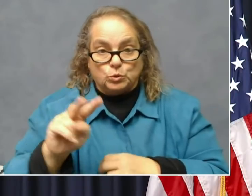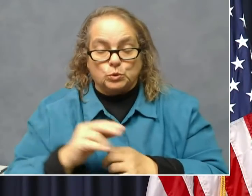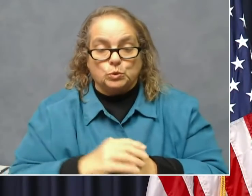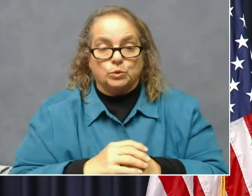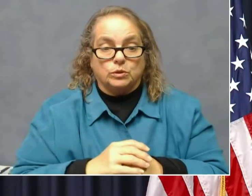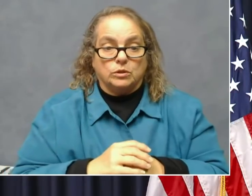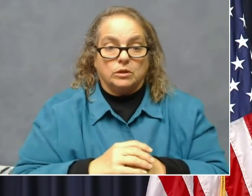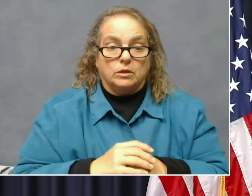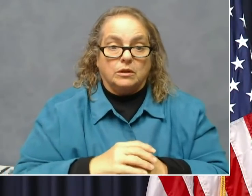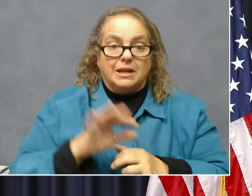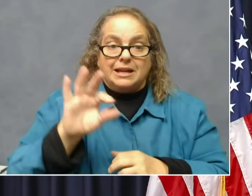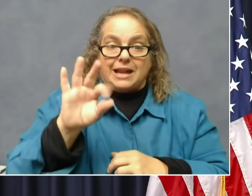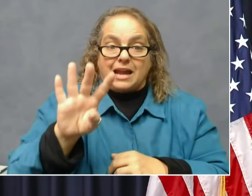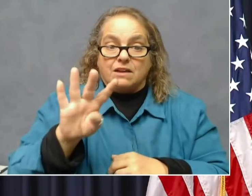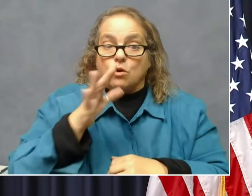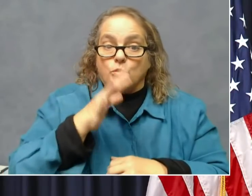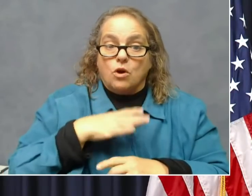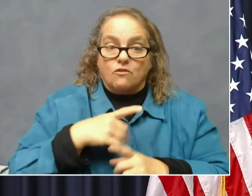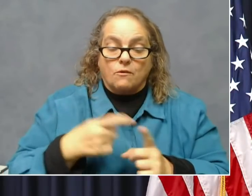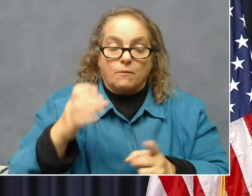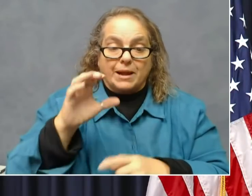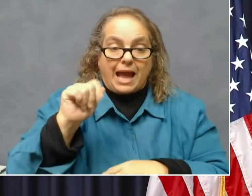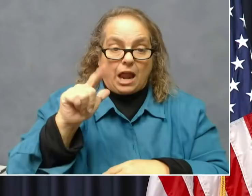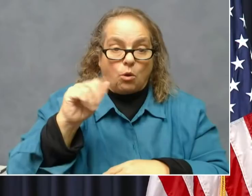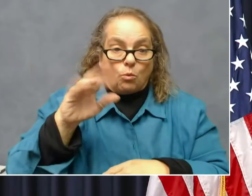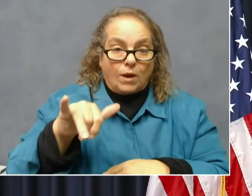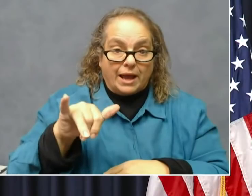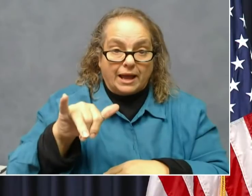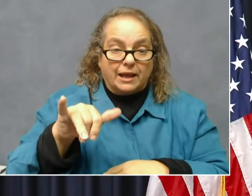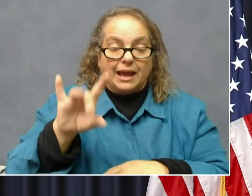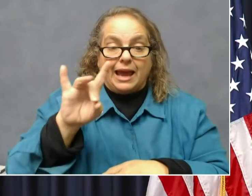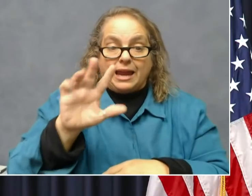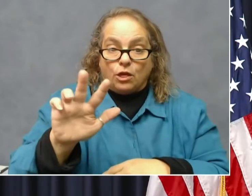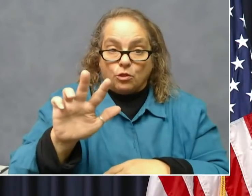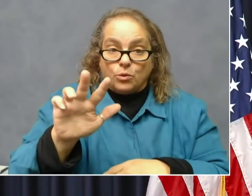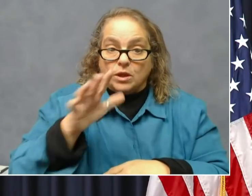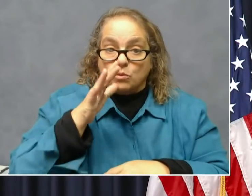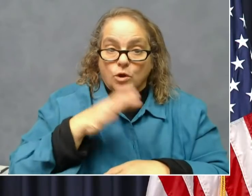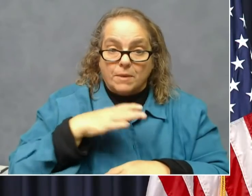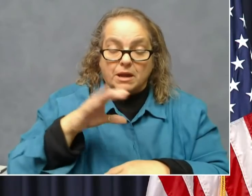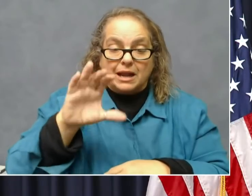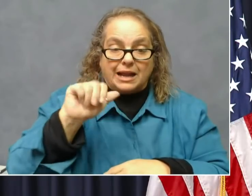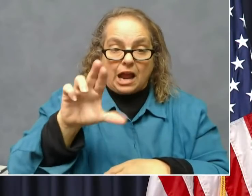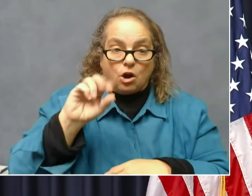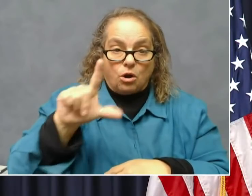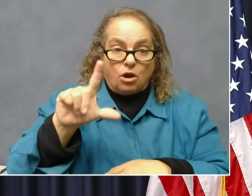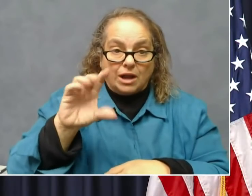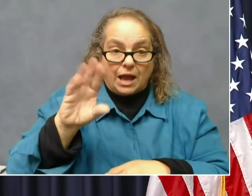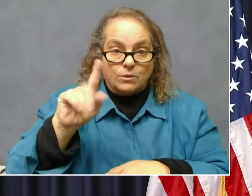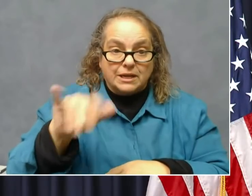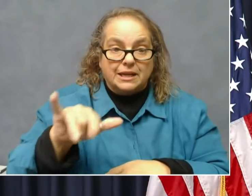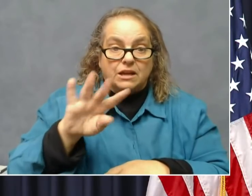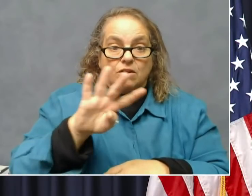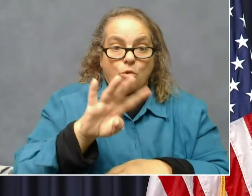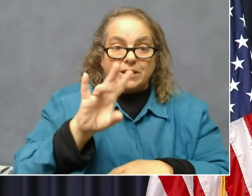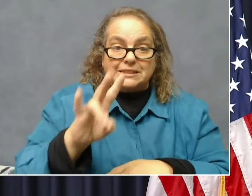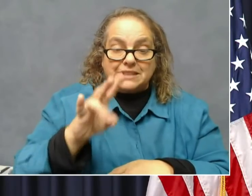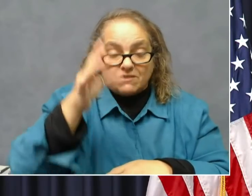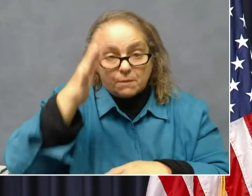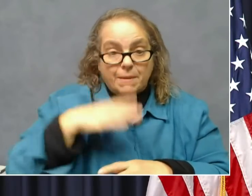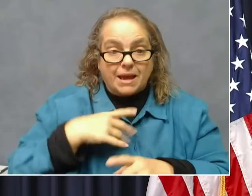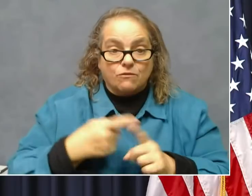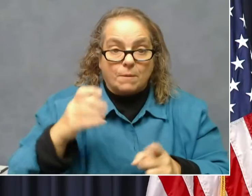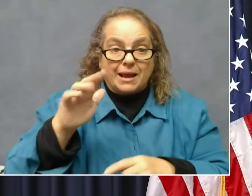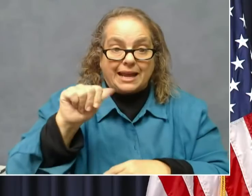a 94-year-old woman from Callaway County, an 83-year-old woman from Carroll County, a 47-year-old man from Casey